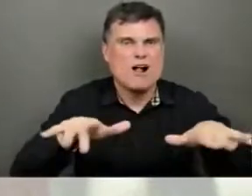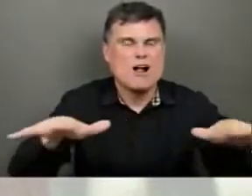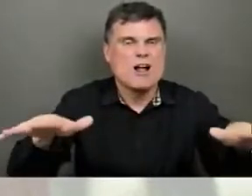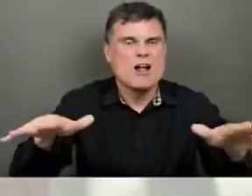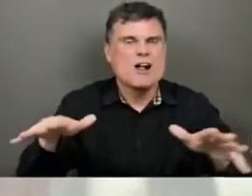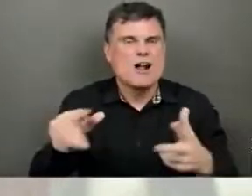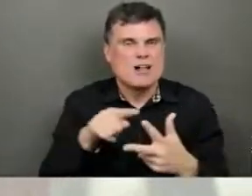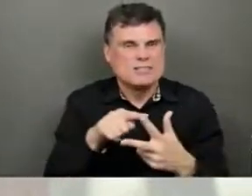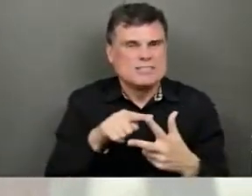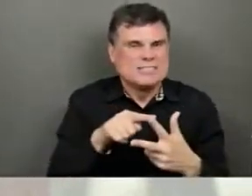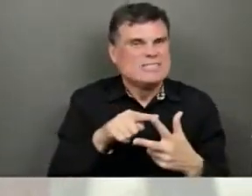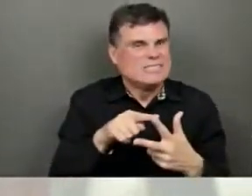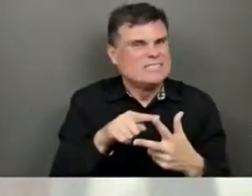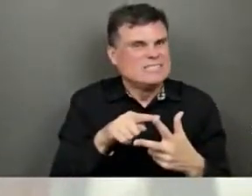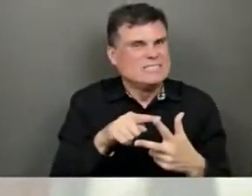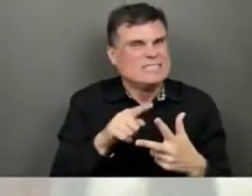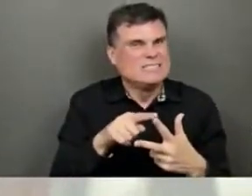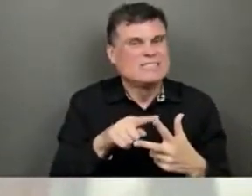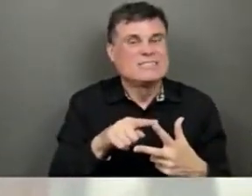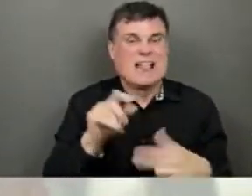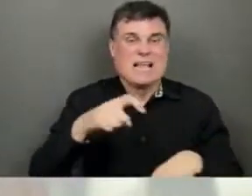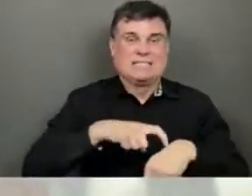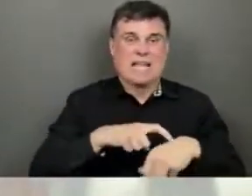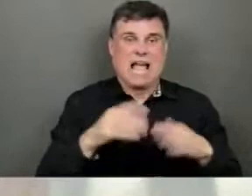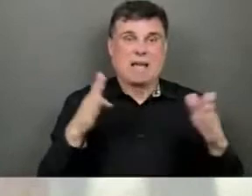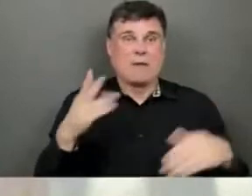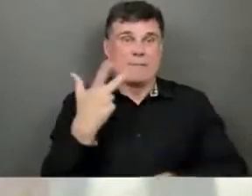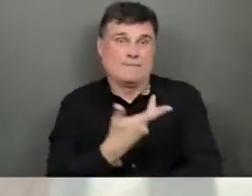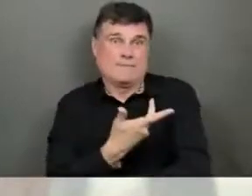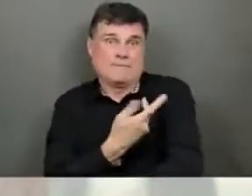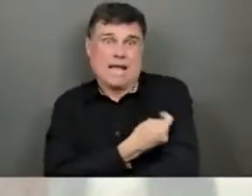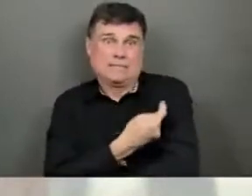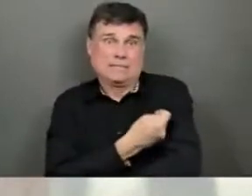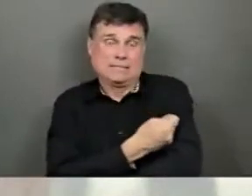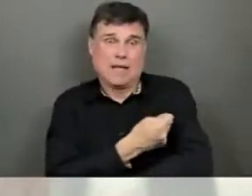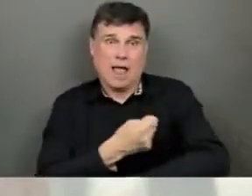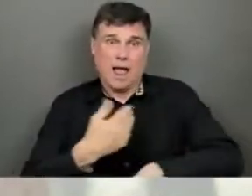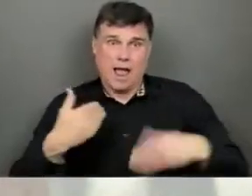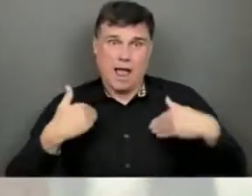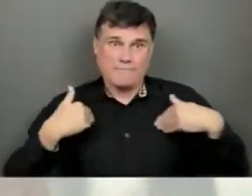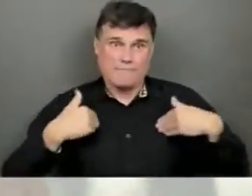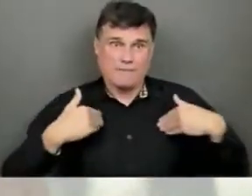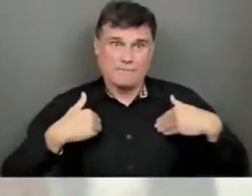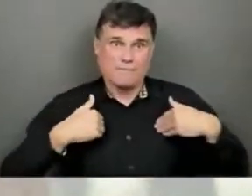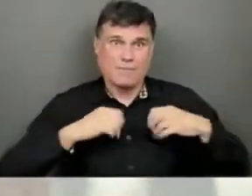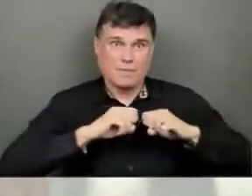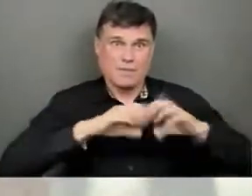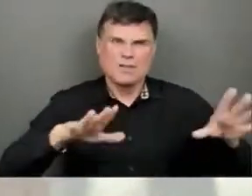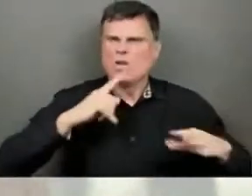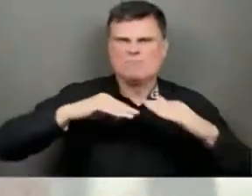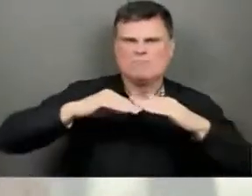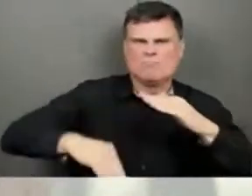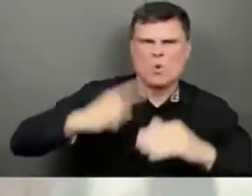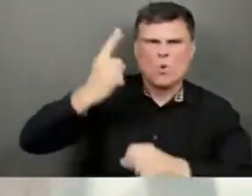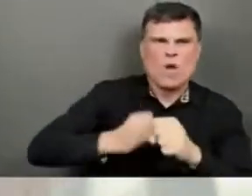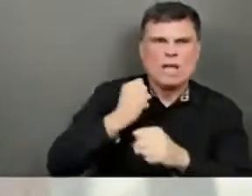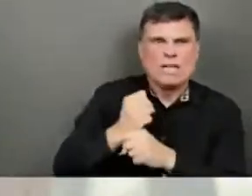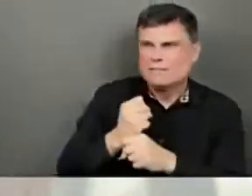the virus, and having vaccines within a year was just amazing and a